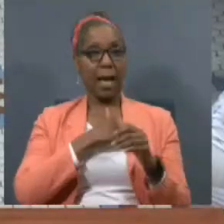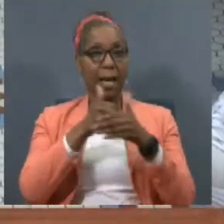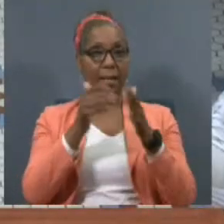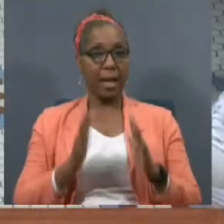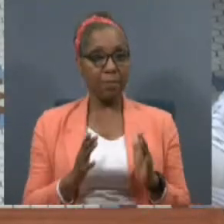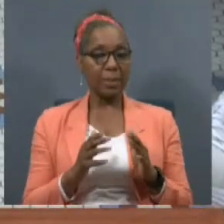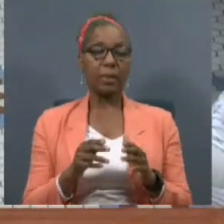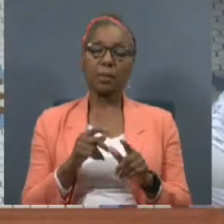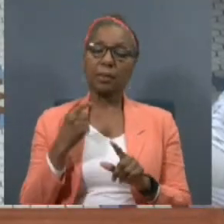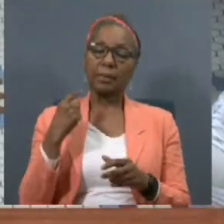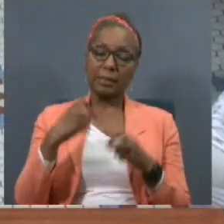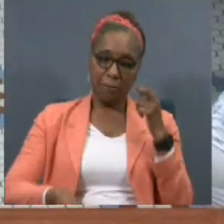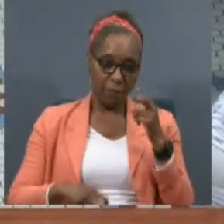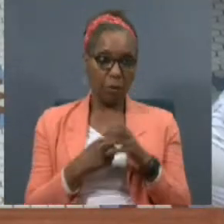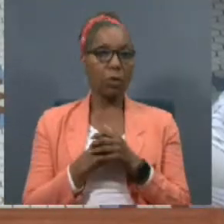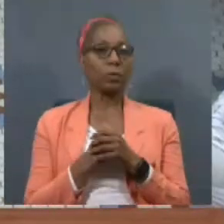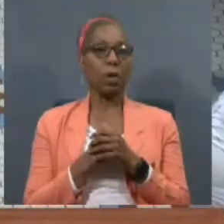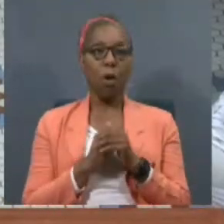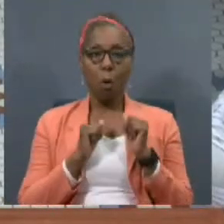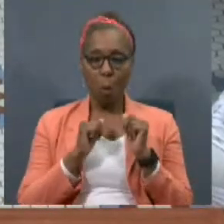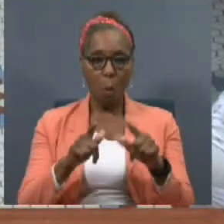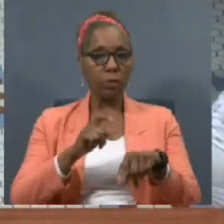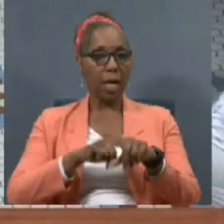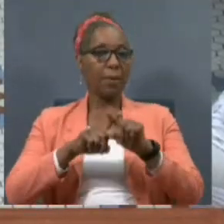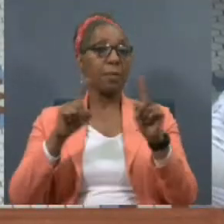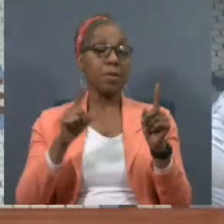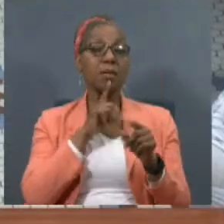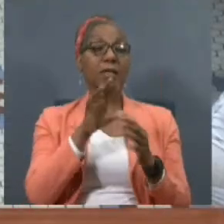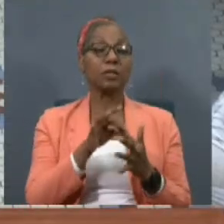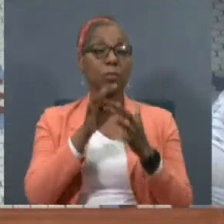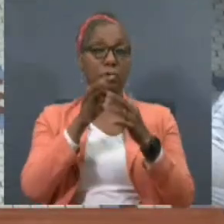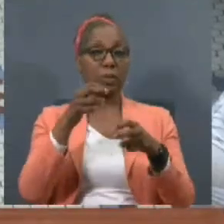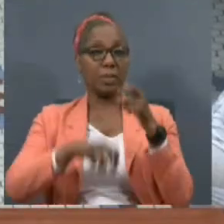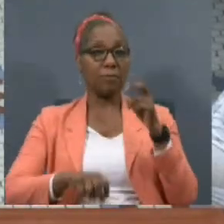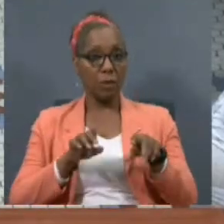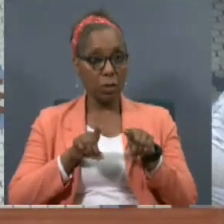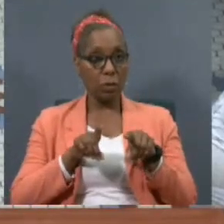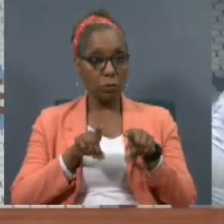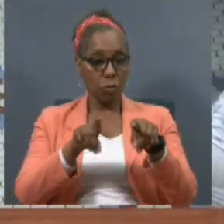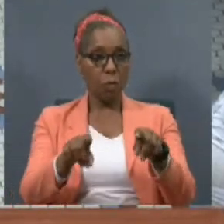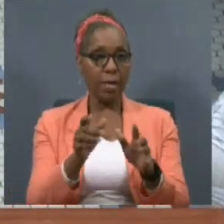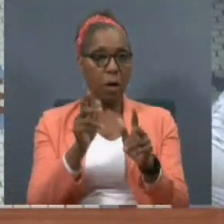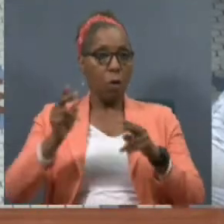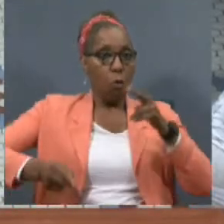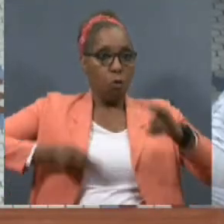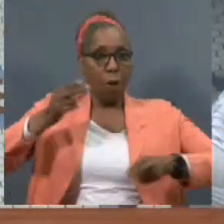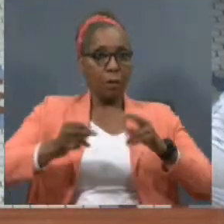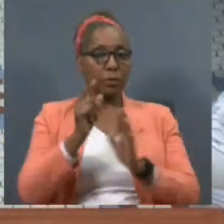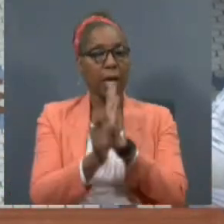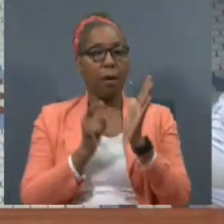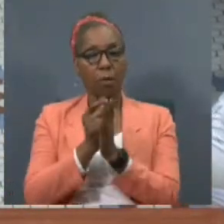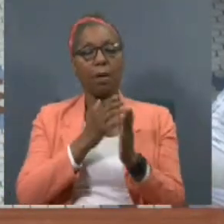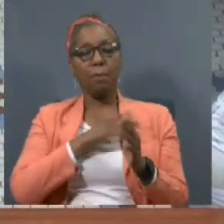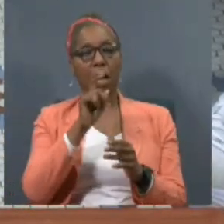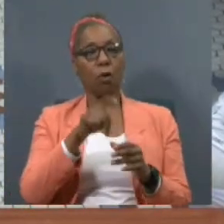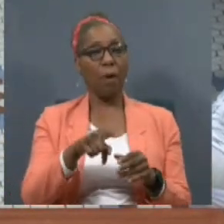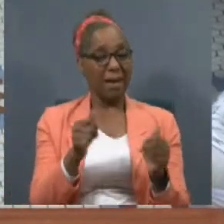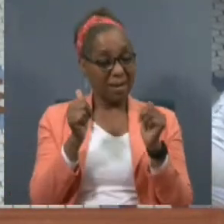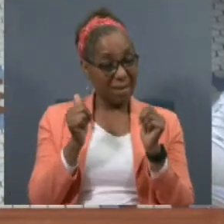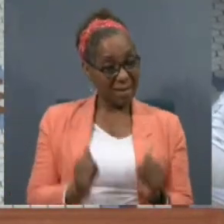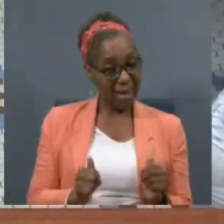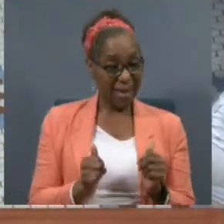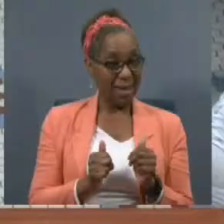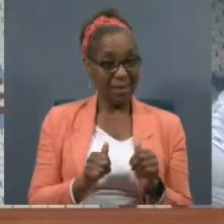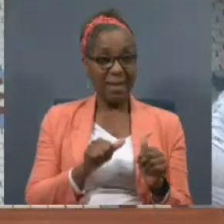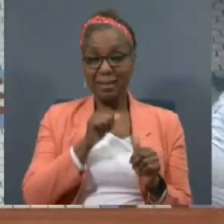is difficult at all times, but it is particularly difficult during rush hour. So my question is, could